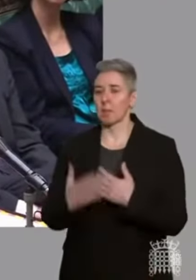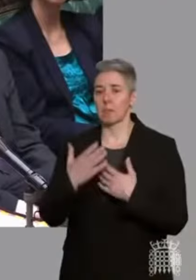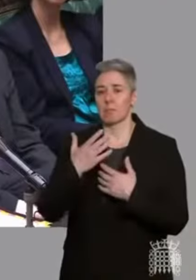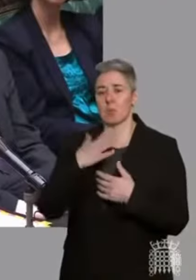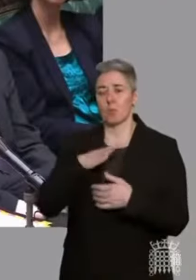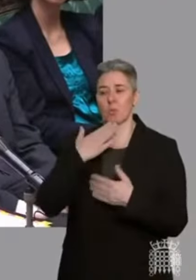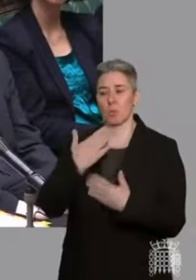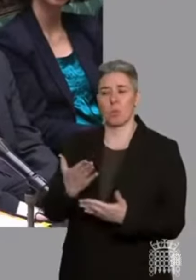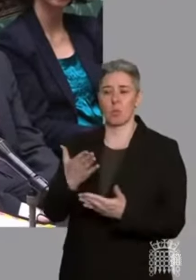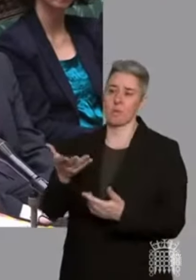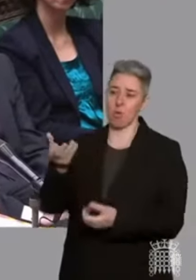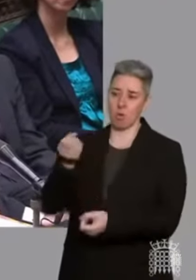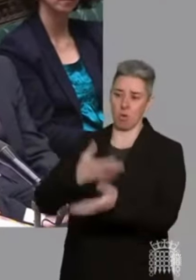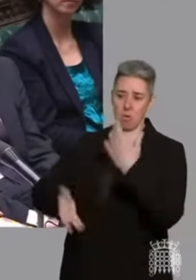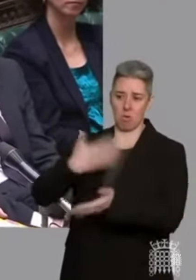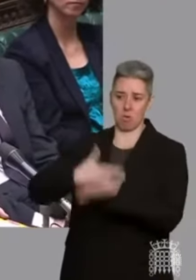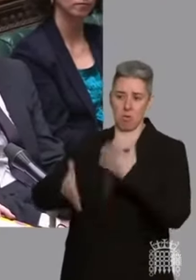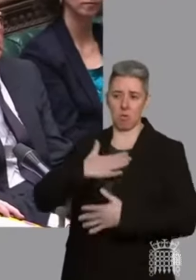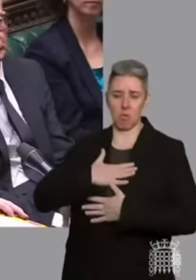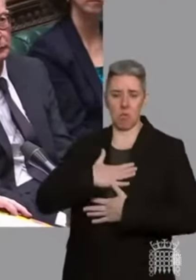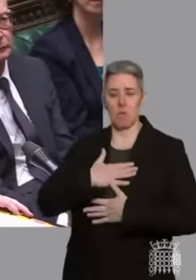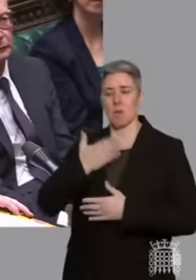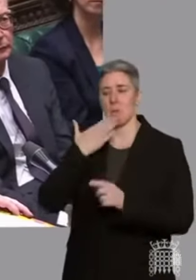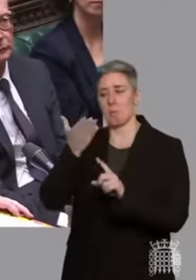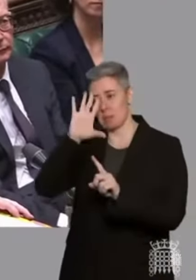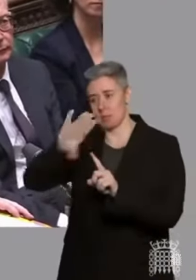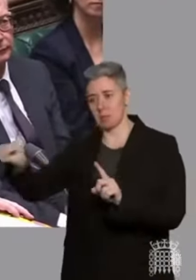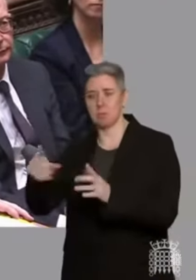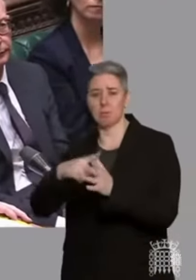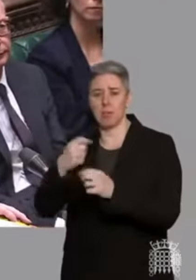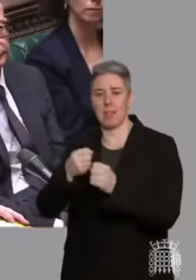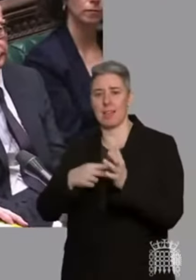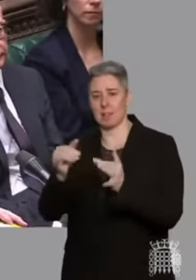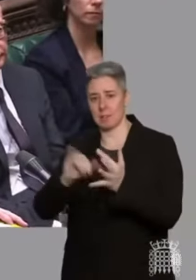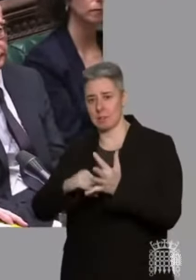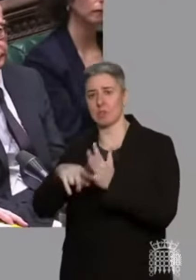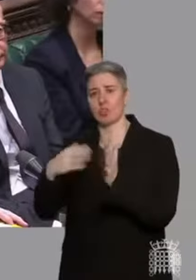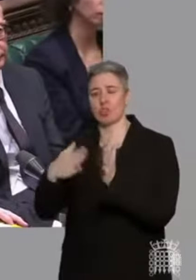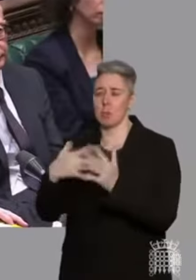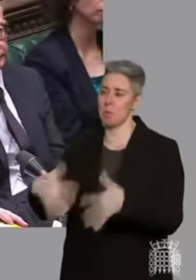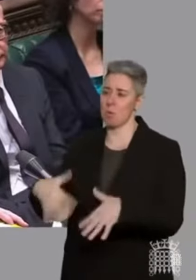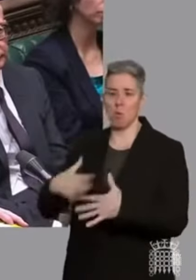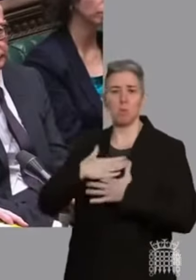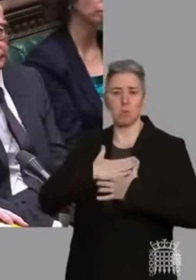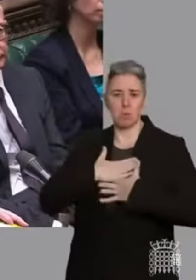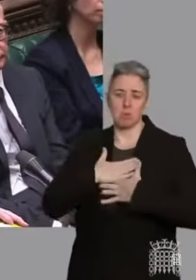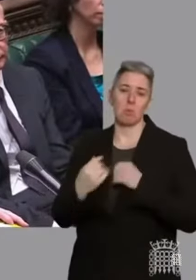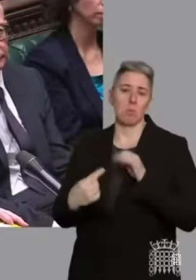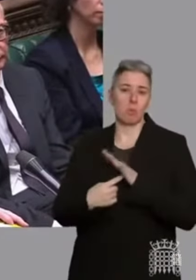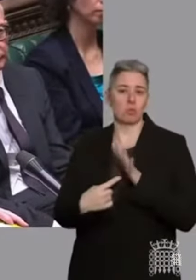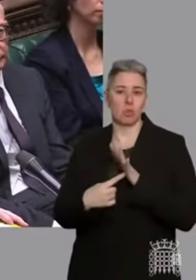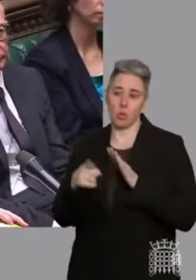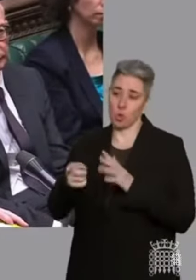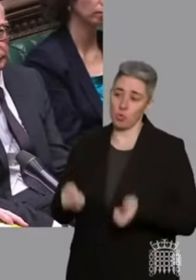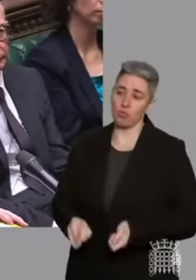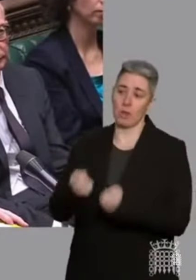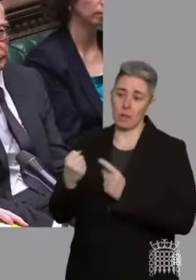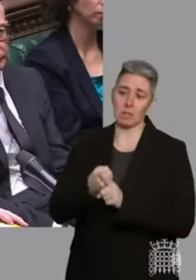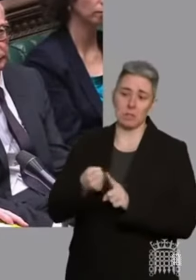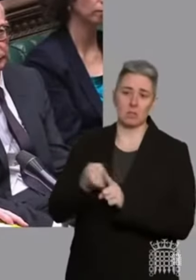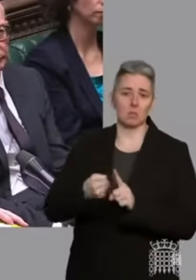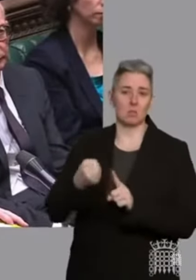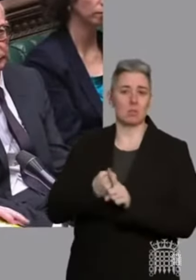continues to raise this issue, because far too many children and young people are waiting far too long to receive the mental health